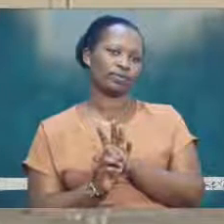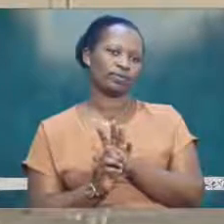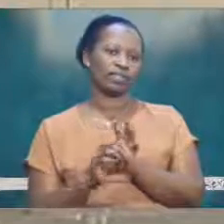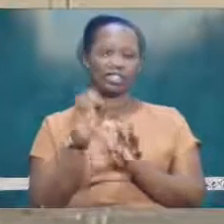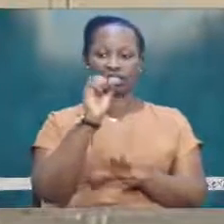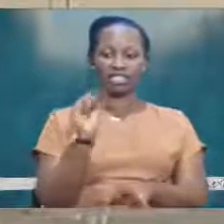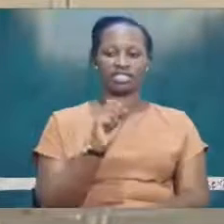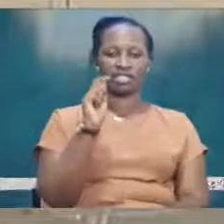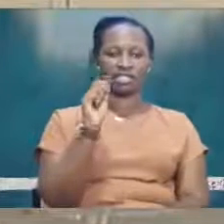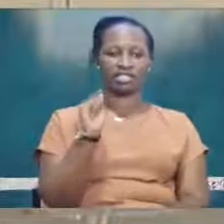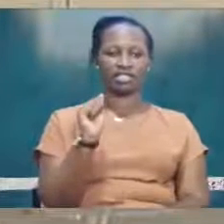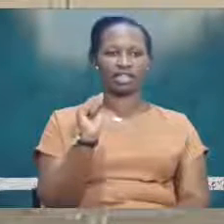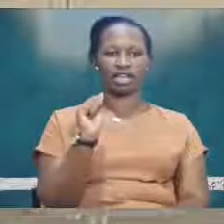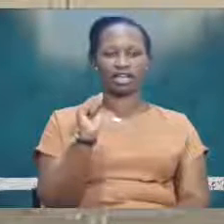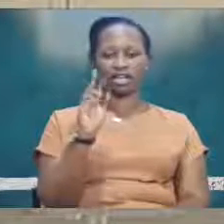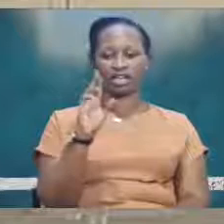starch.